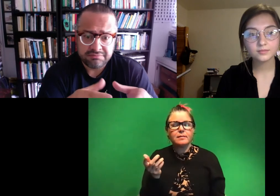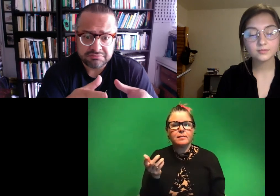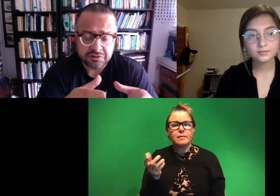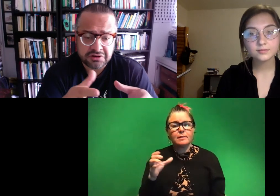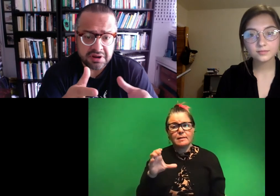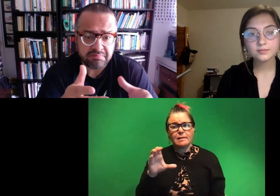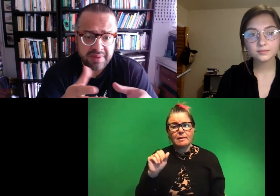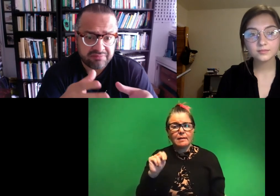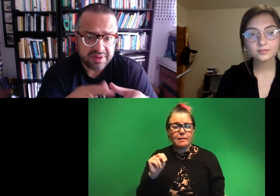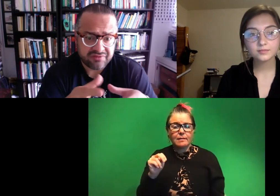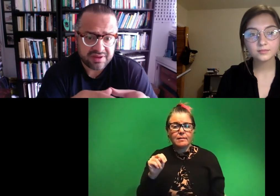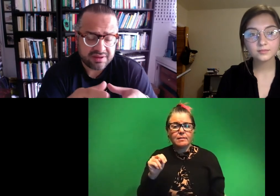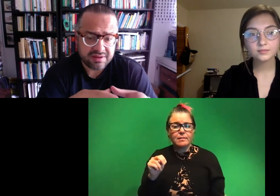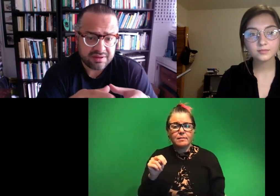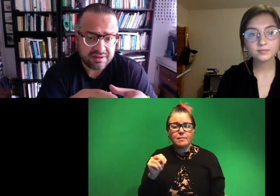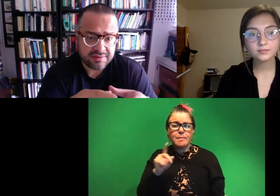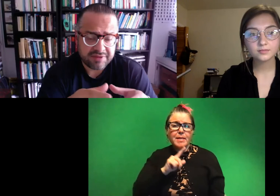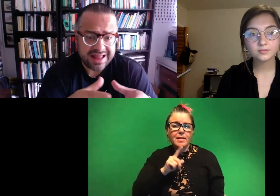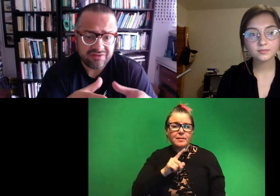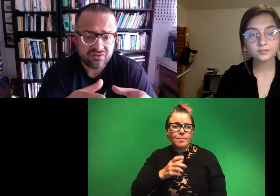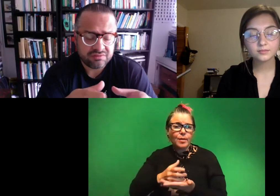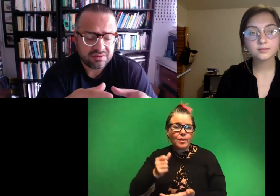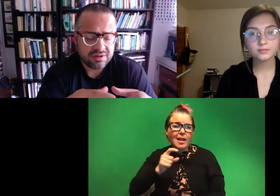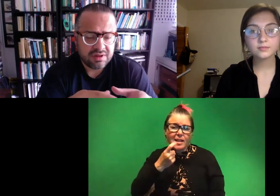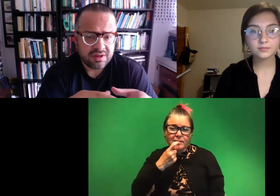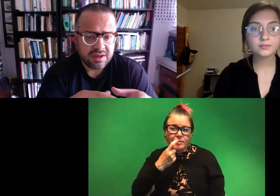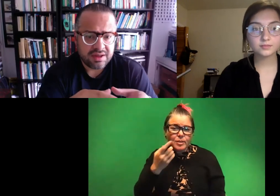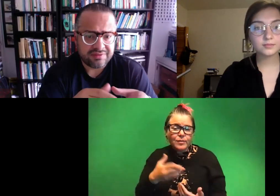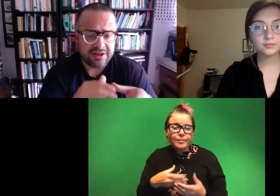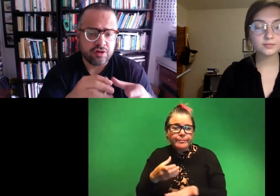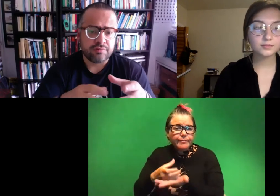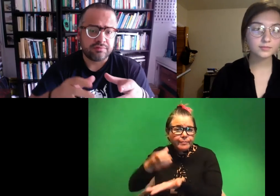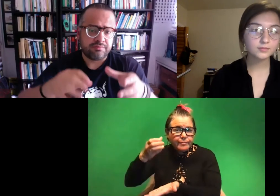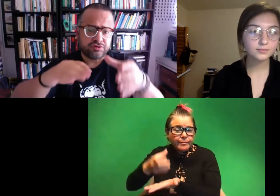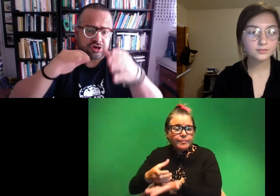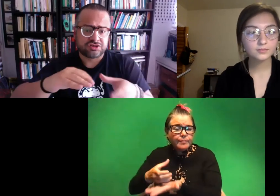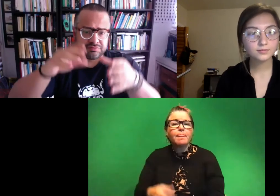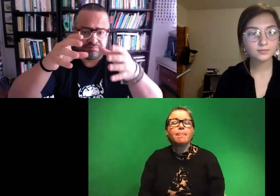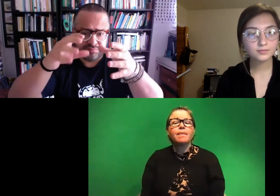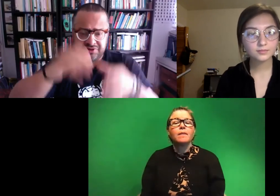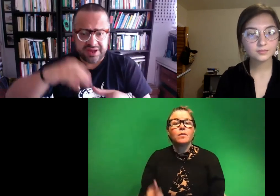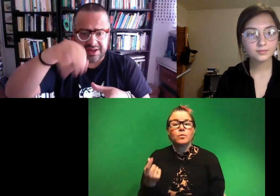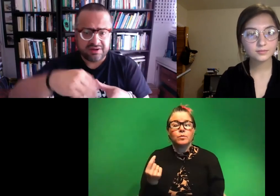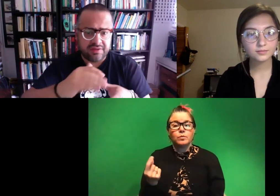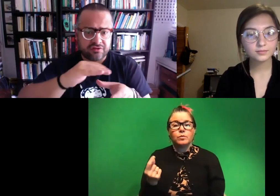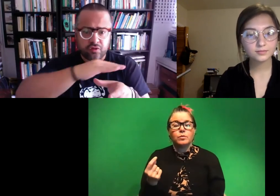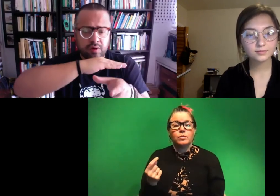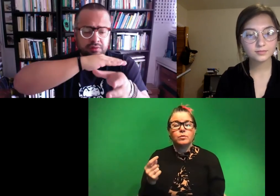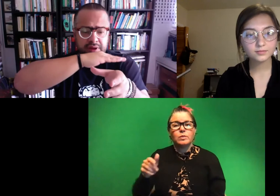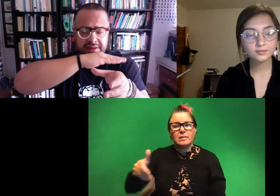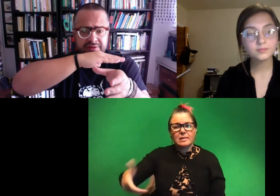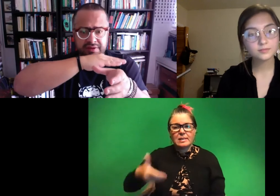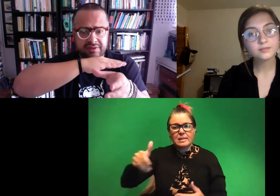can or a plastic glass that you just dig it in the